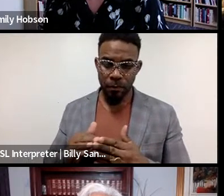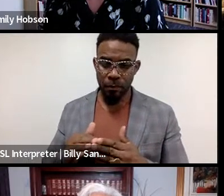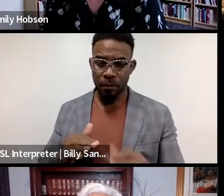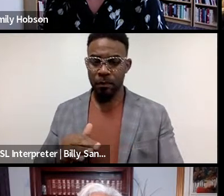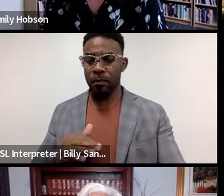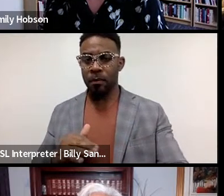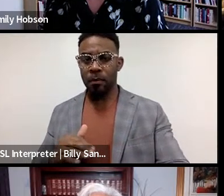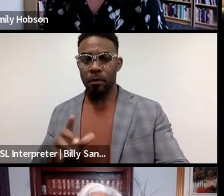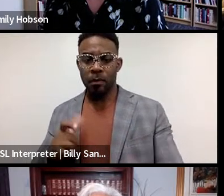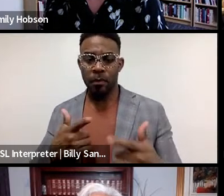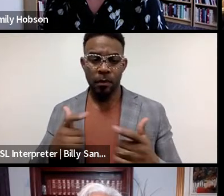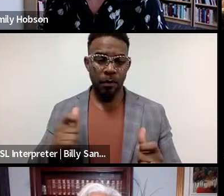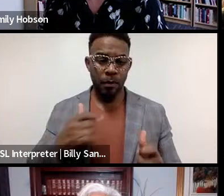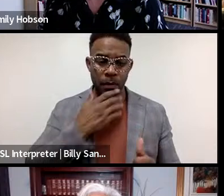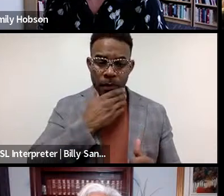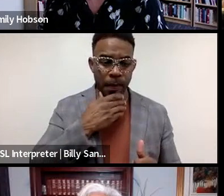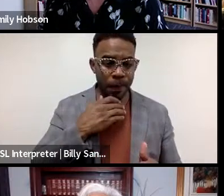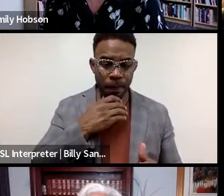another really big